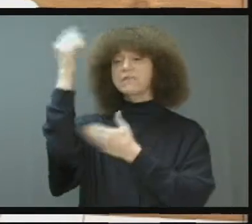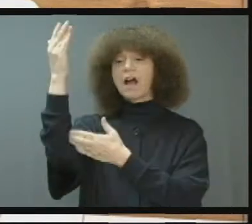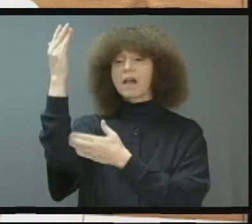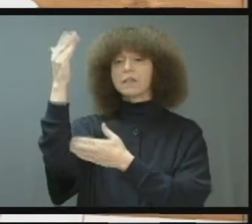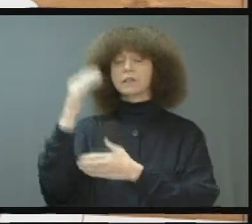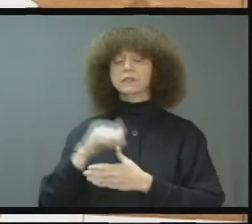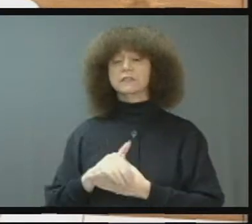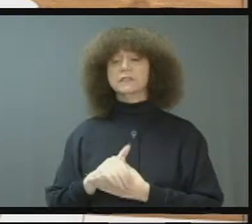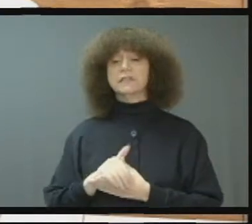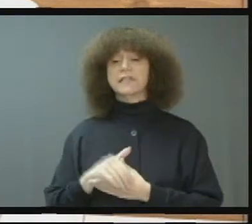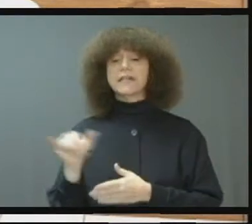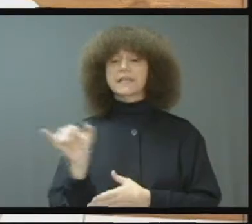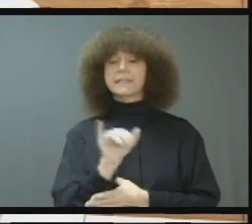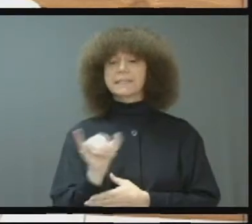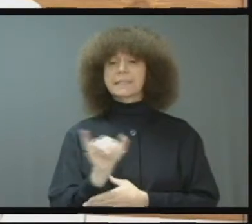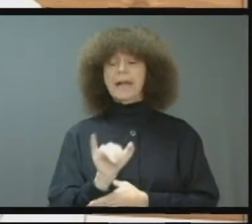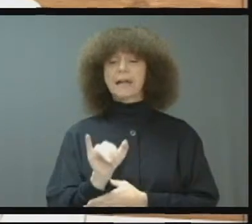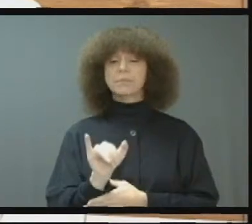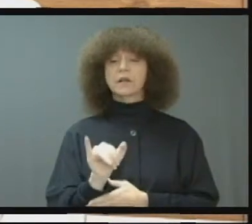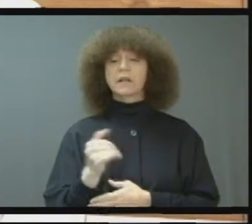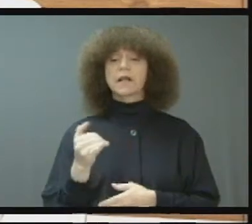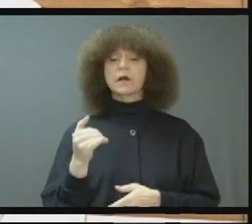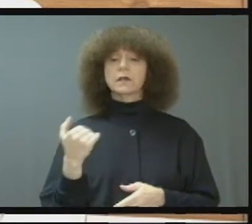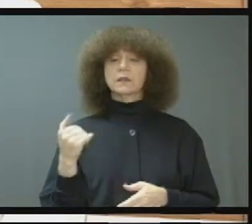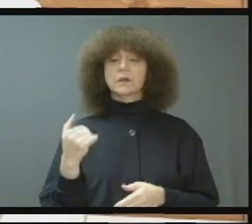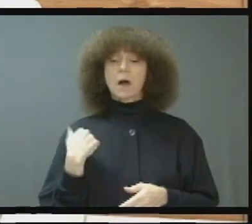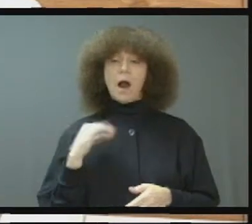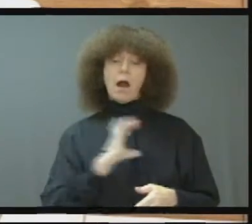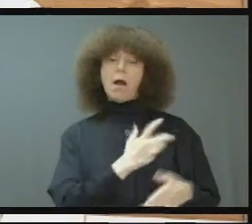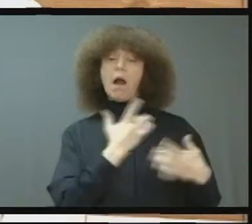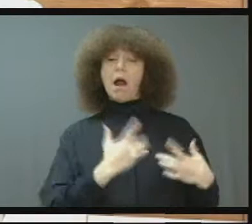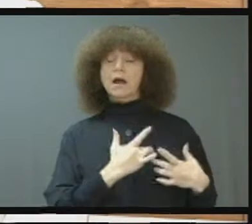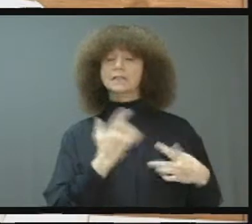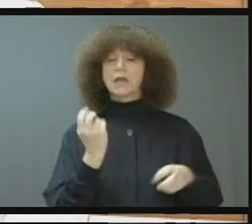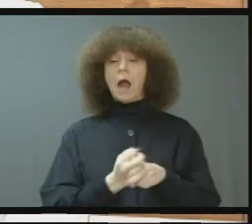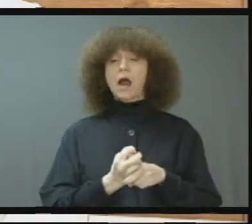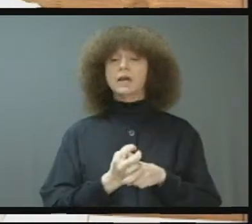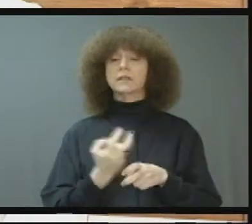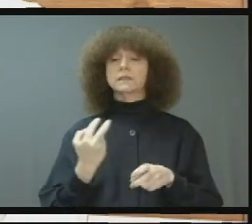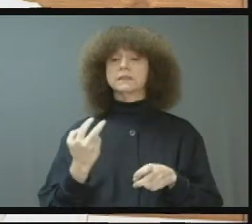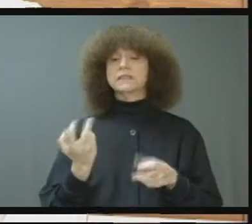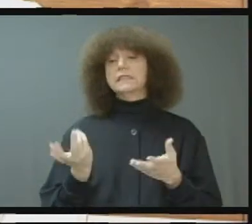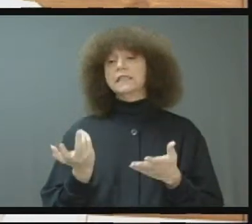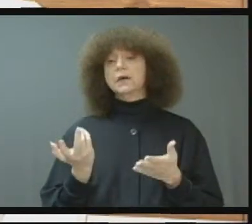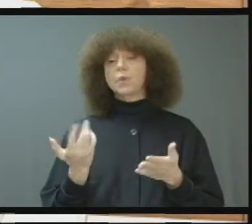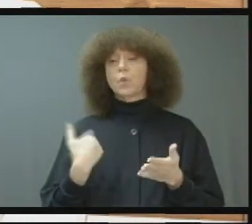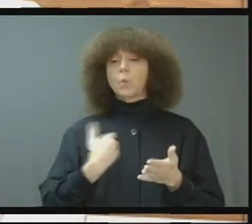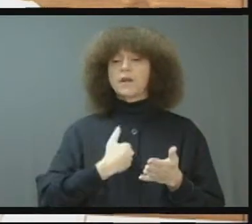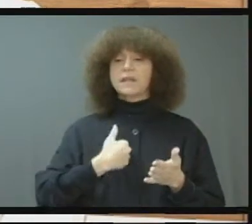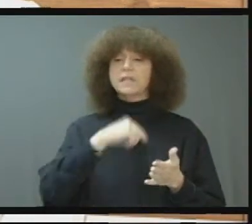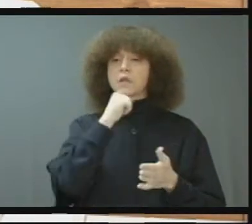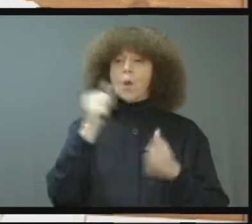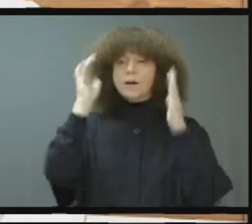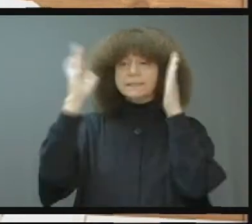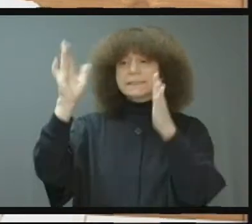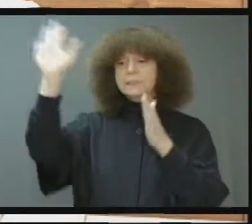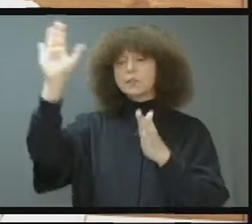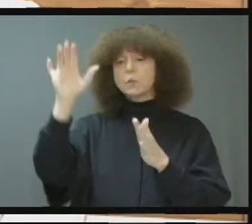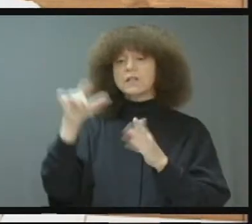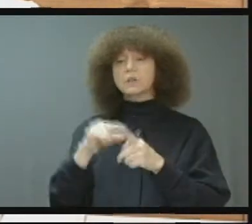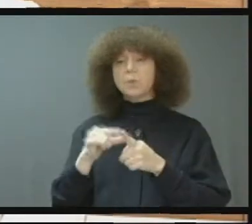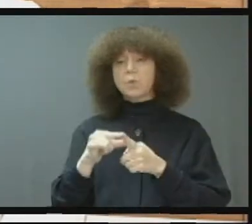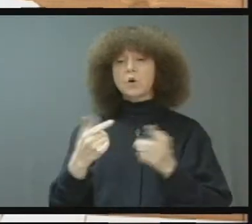it so that we hear his word, but we don't listen to it, or we just refuse to obey it. It seems strange, doesn't